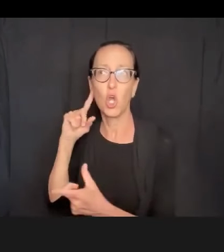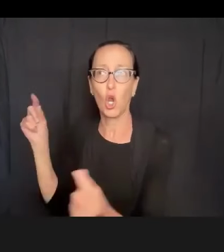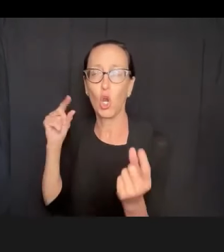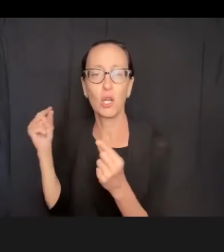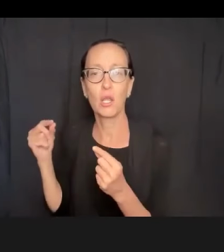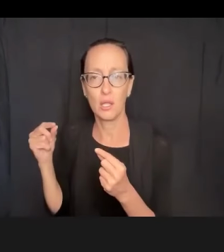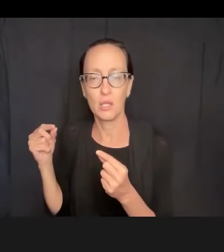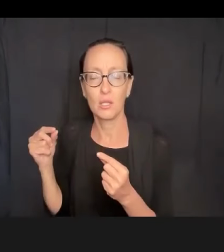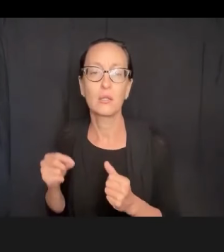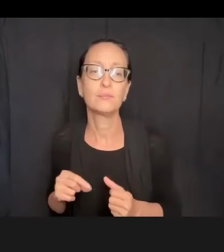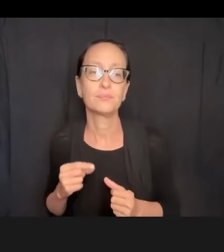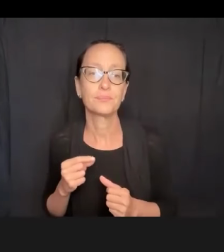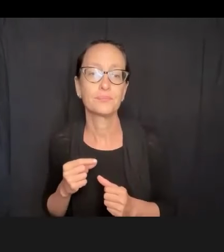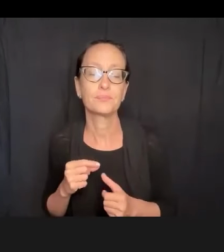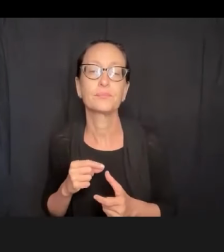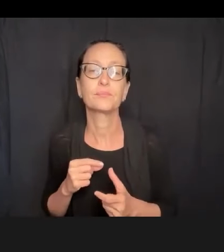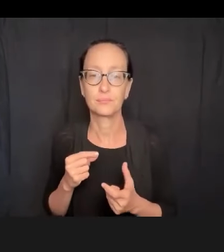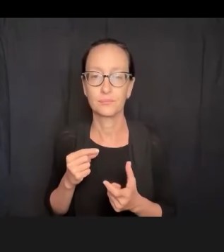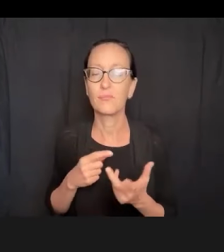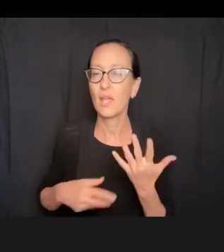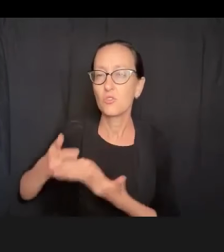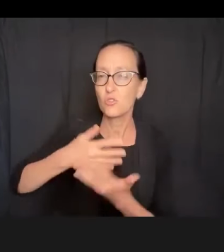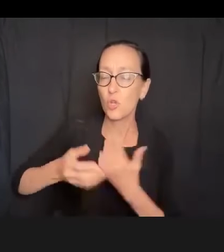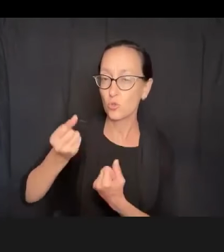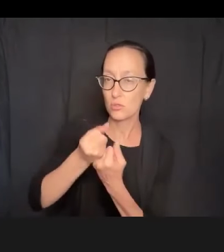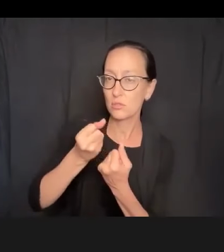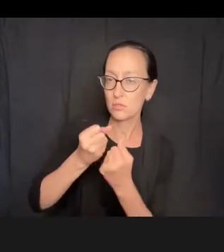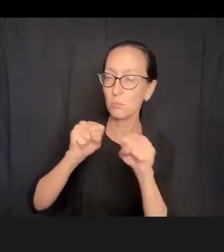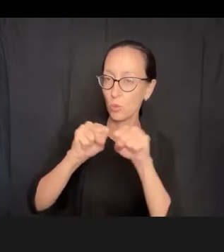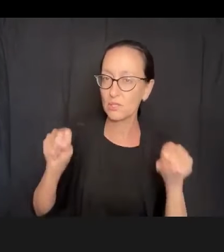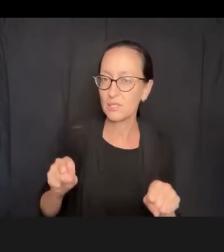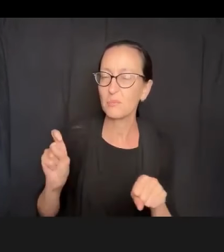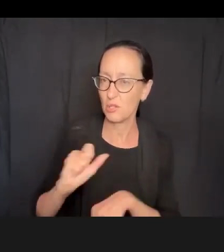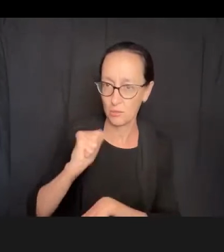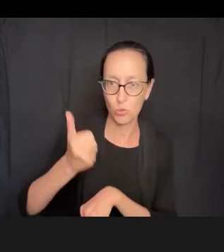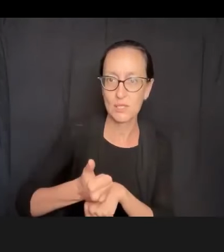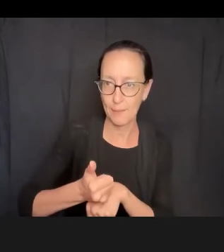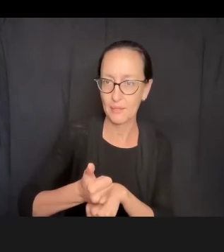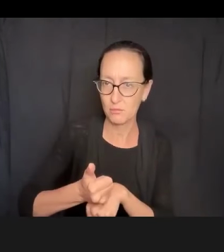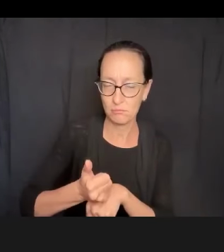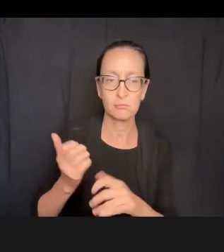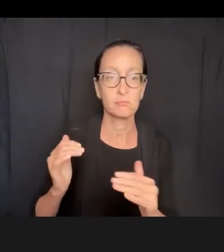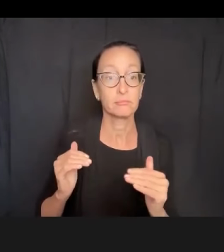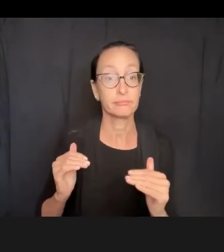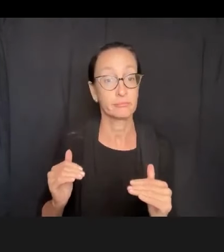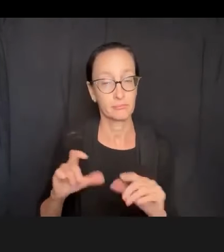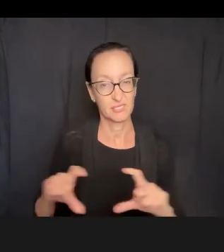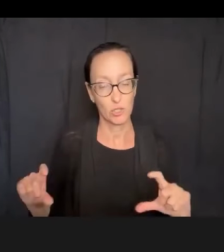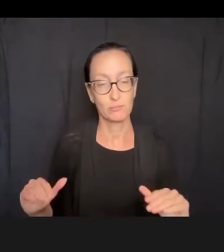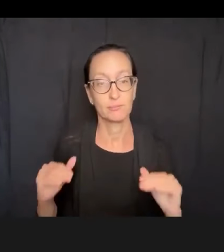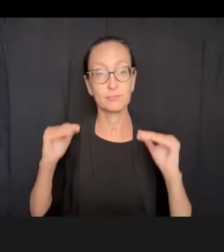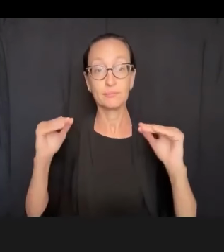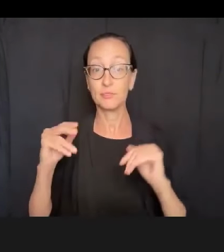Then we always want to reestablish those social support systems. And then as we move up this triangle, we get